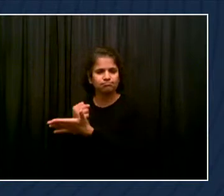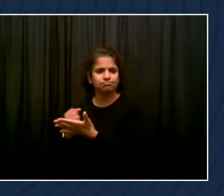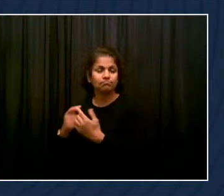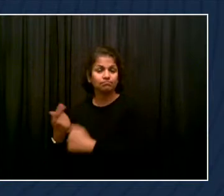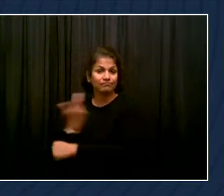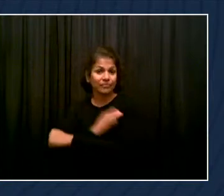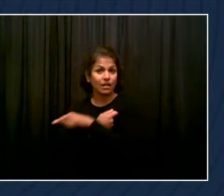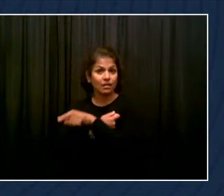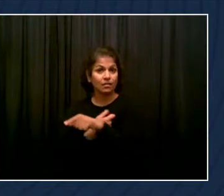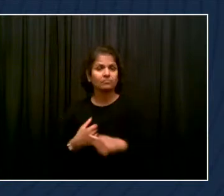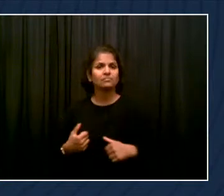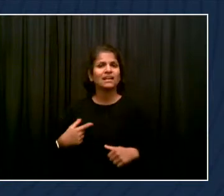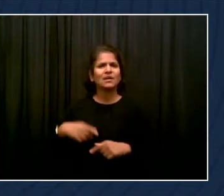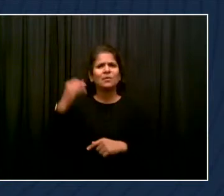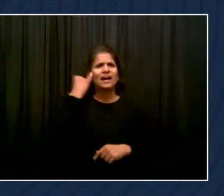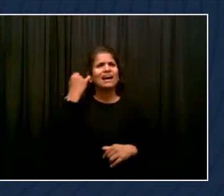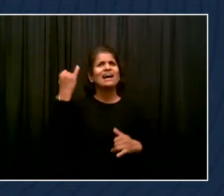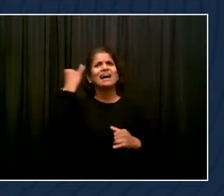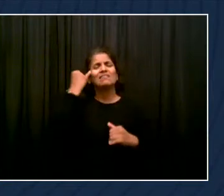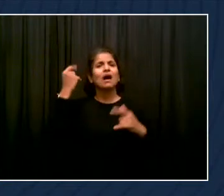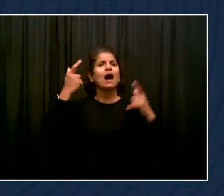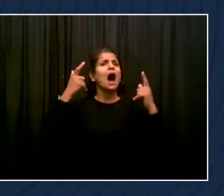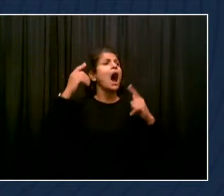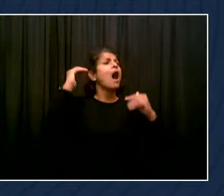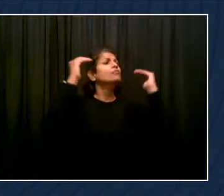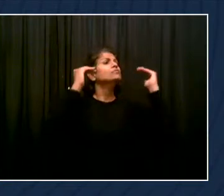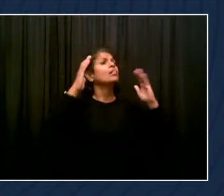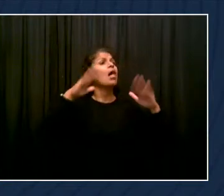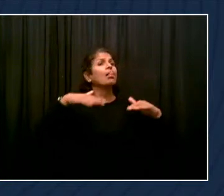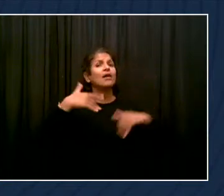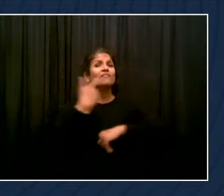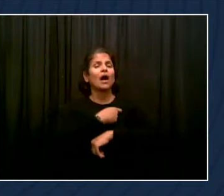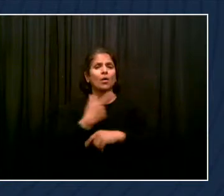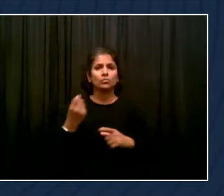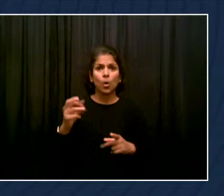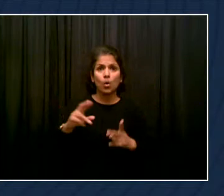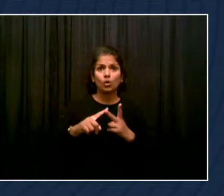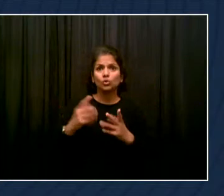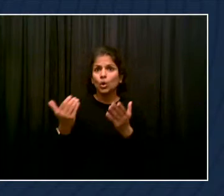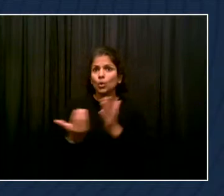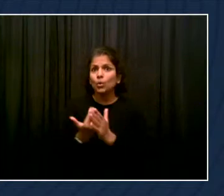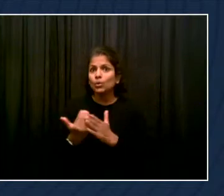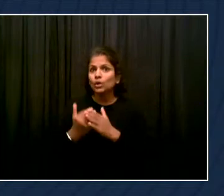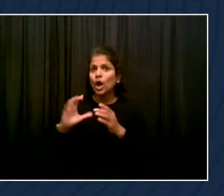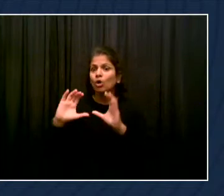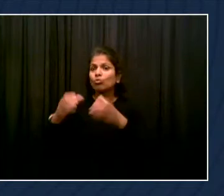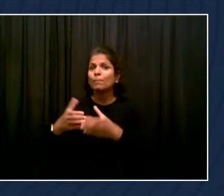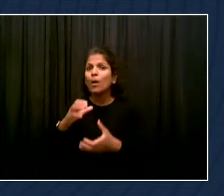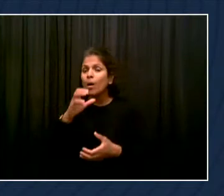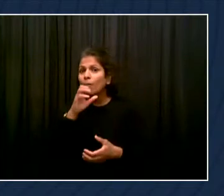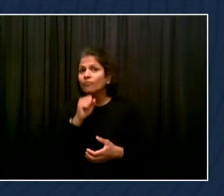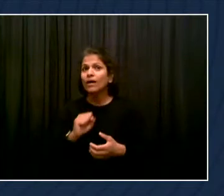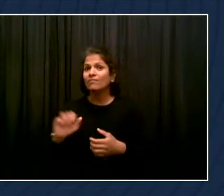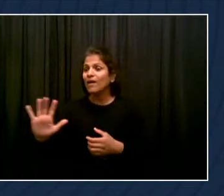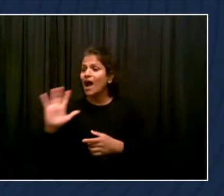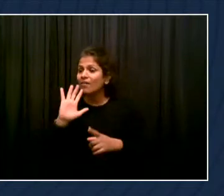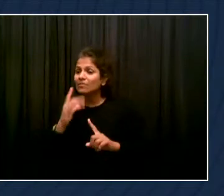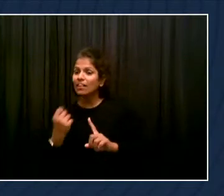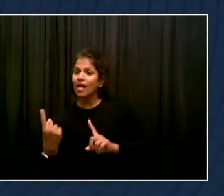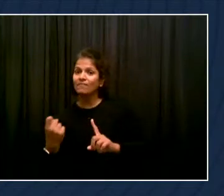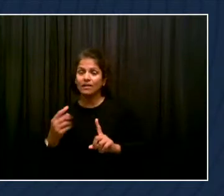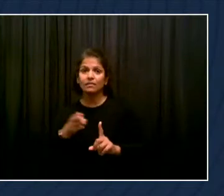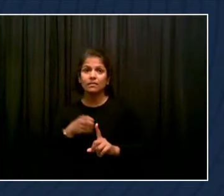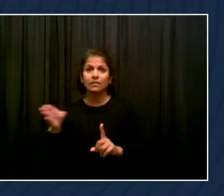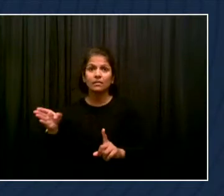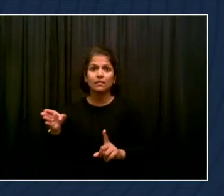or as the mayor has pointed out, as we expand eligibility to younger children 5 to 11 in the coming weeks as well. That will remain